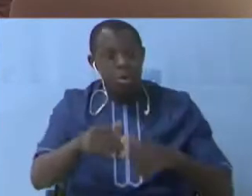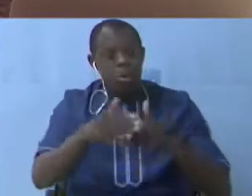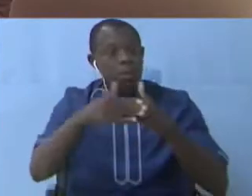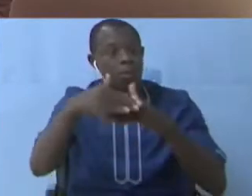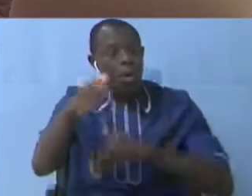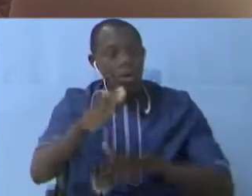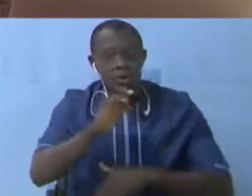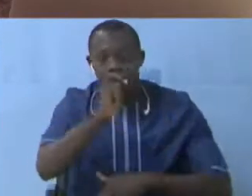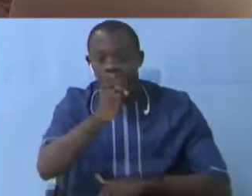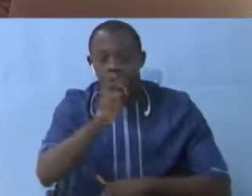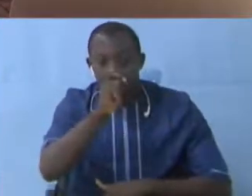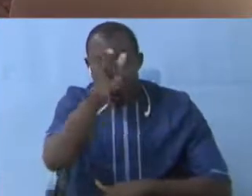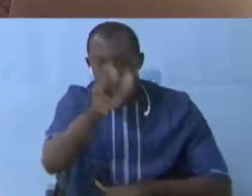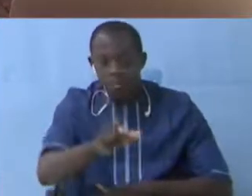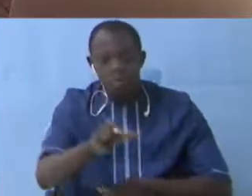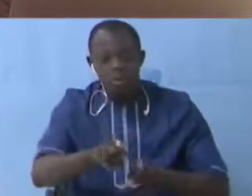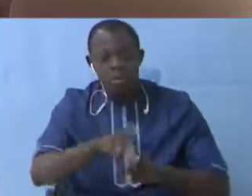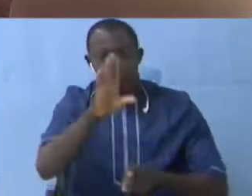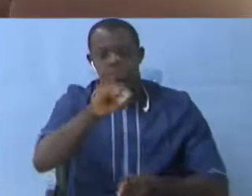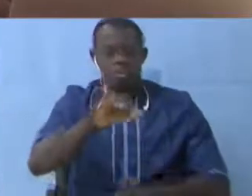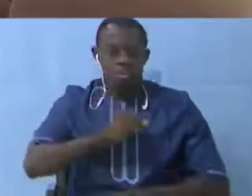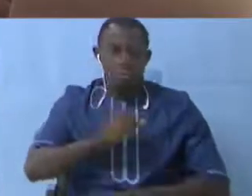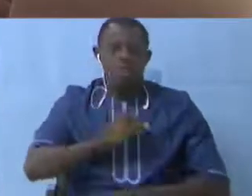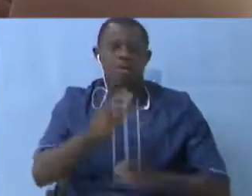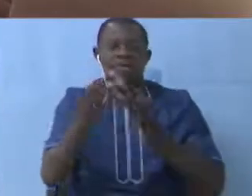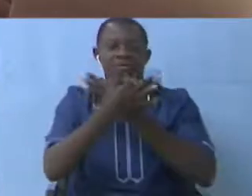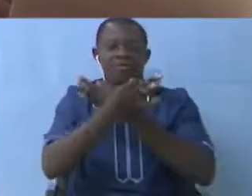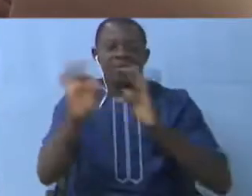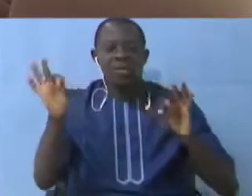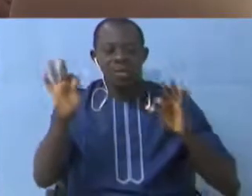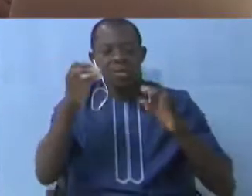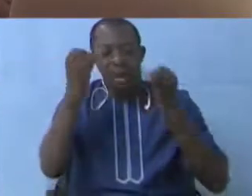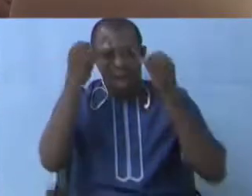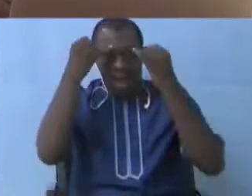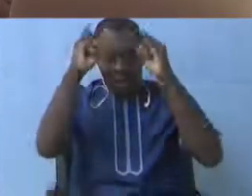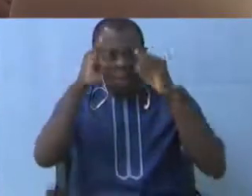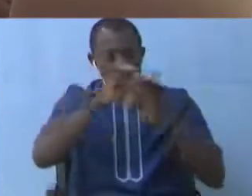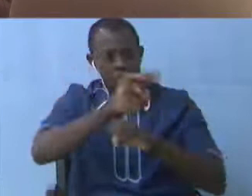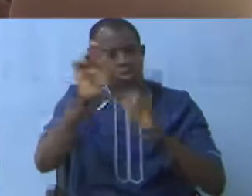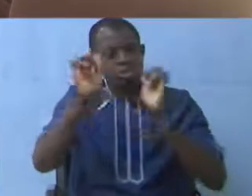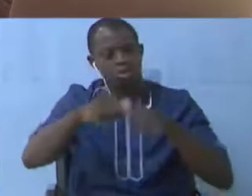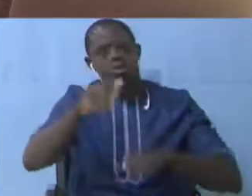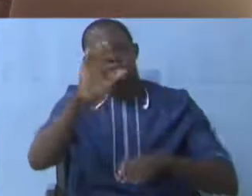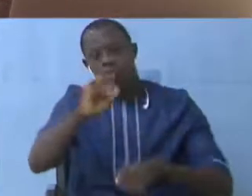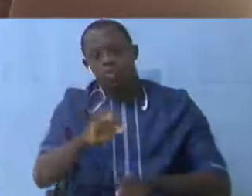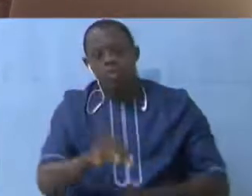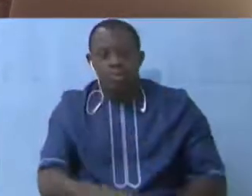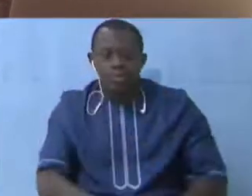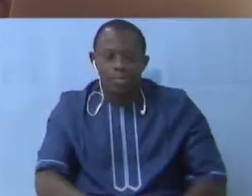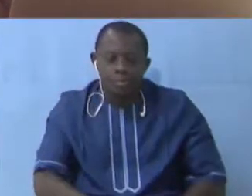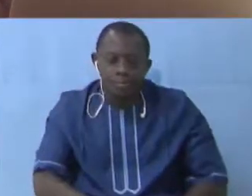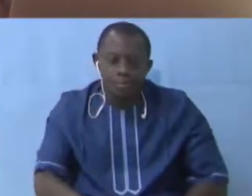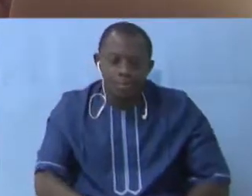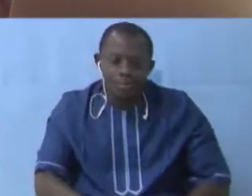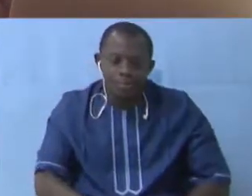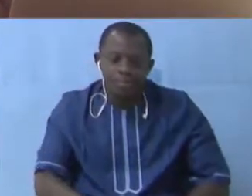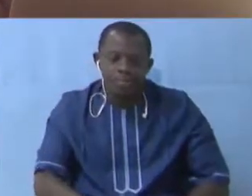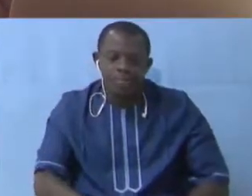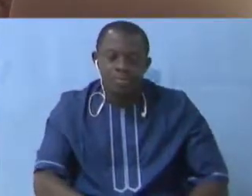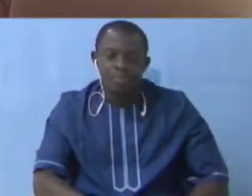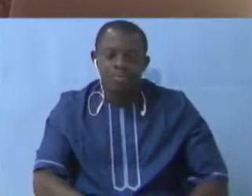their freedom of expression. Ngir loolu sax dina tax nag ba dina jafe lool pour taskati xibaar yi mun a feeñal seeni